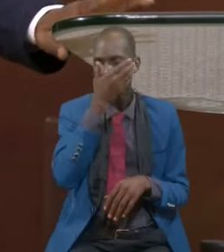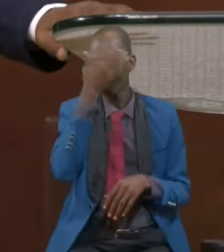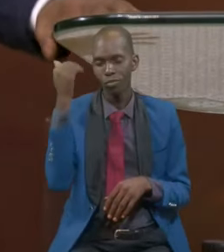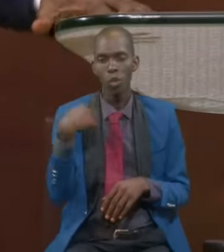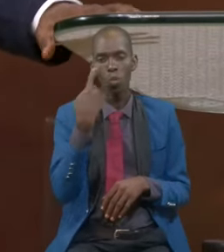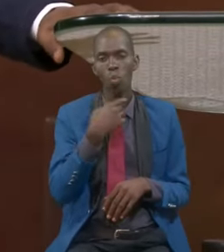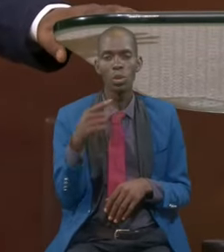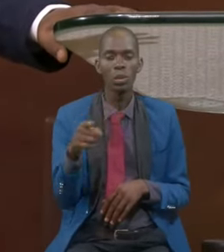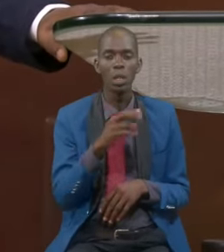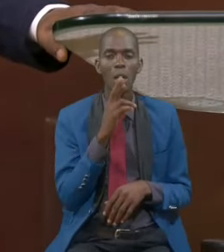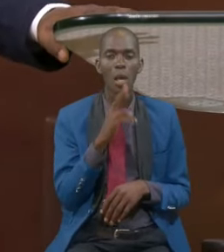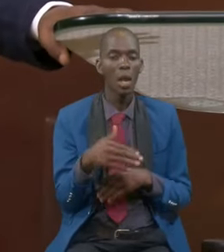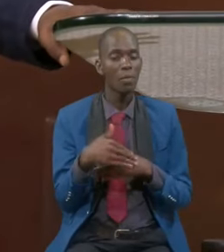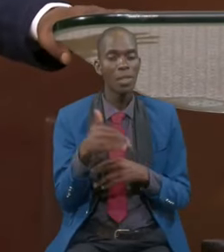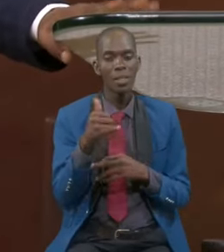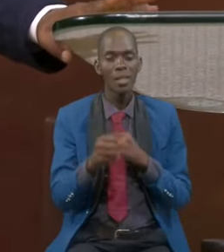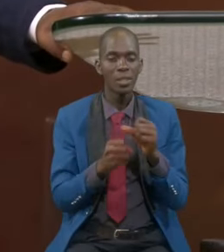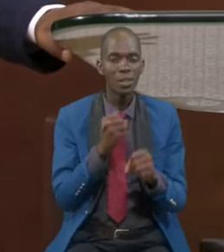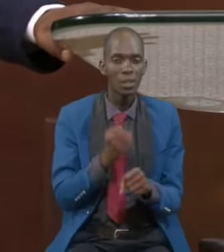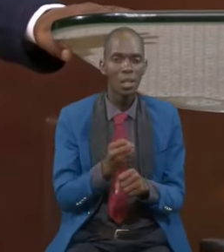were. After 10 years of